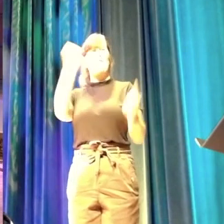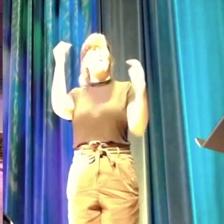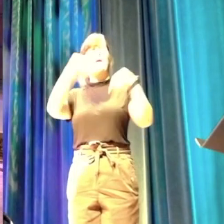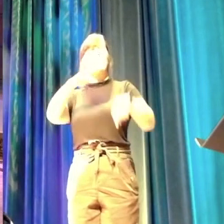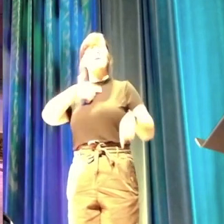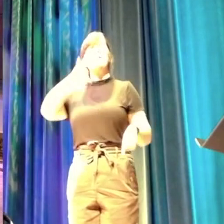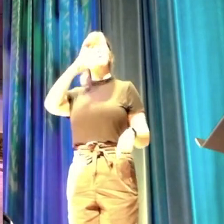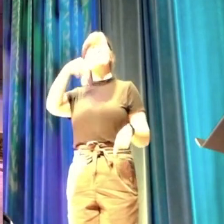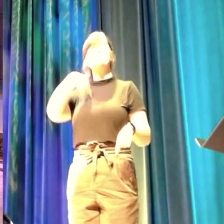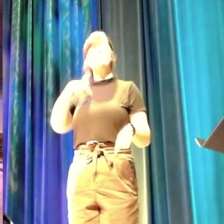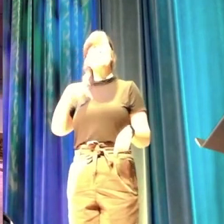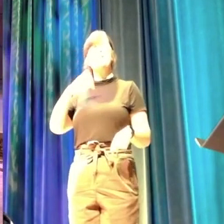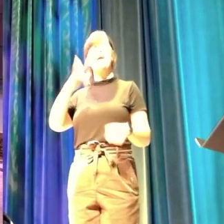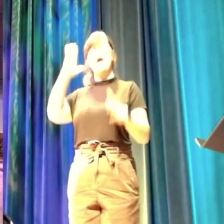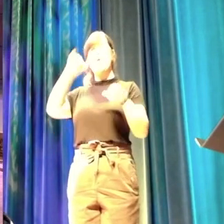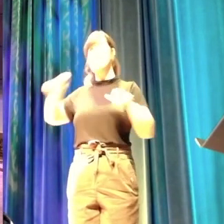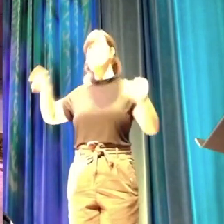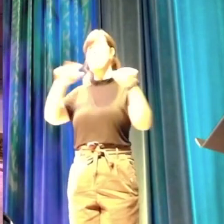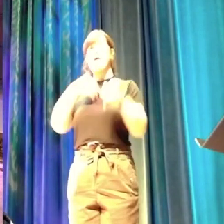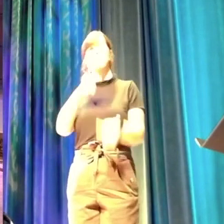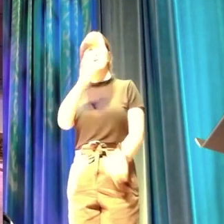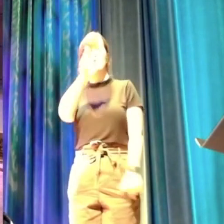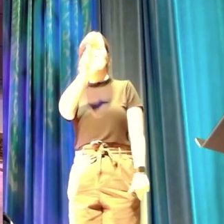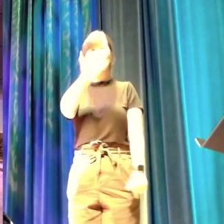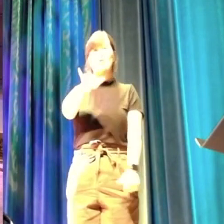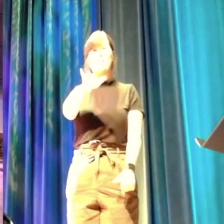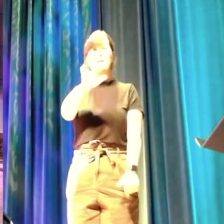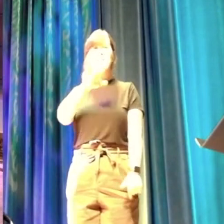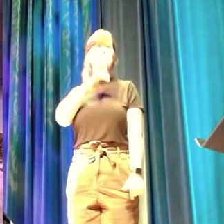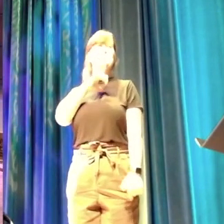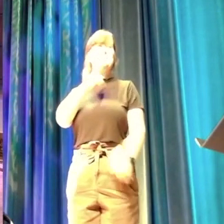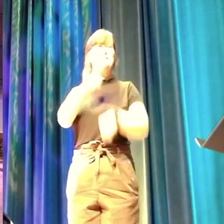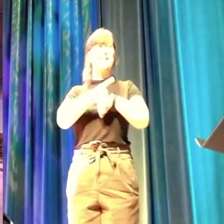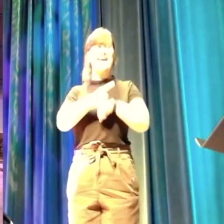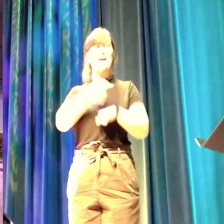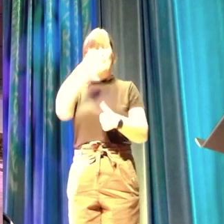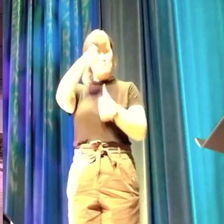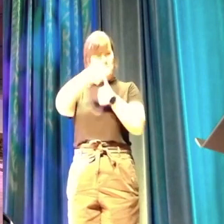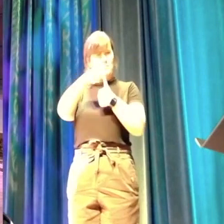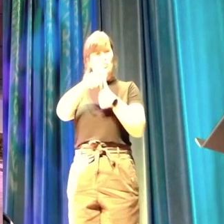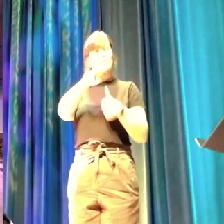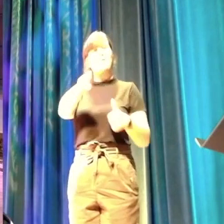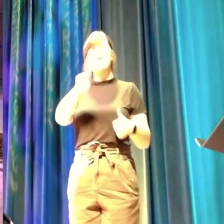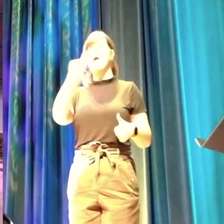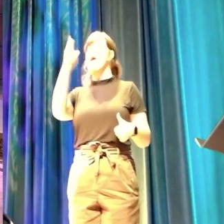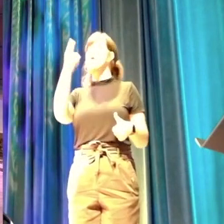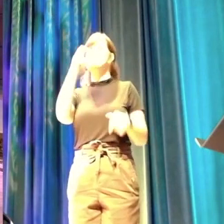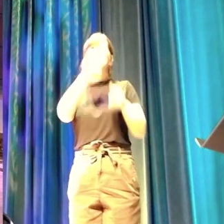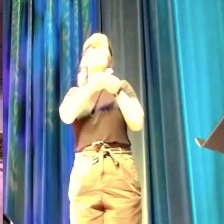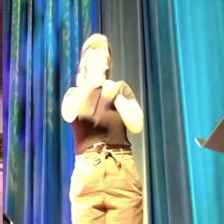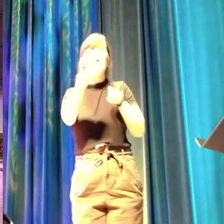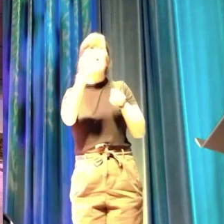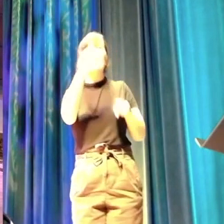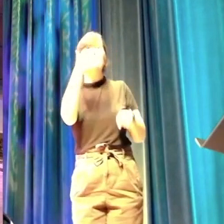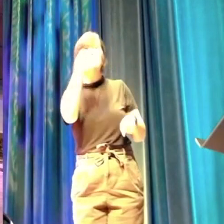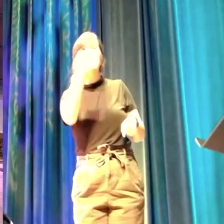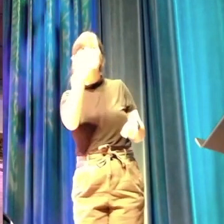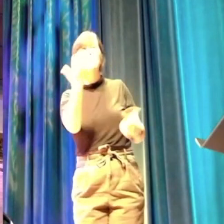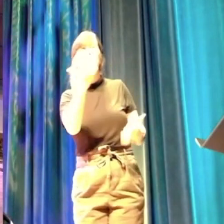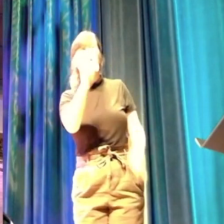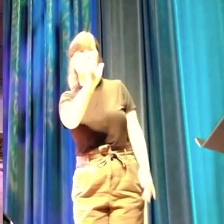listening to me. Hope y'all have a very groovy day. And remember, I just called to say I love